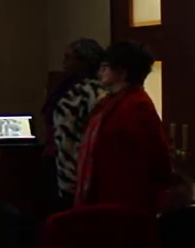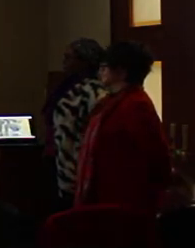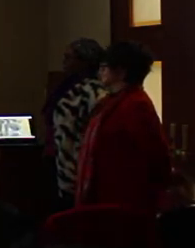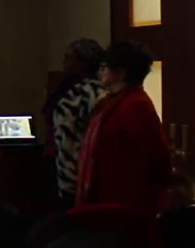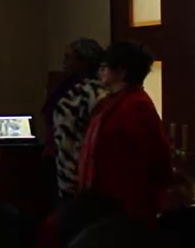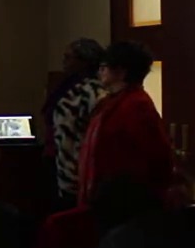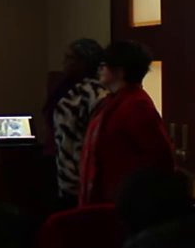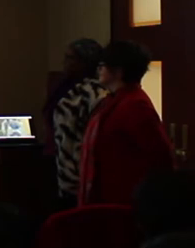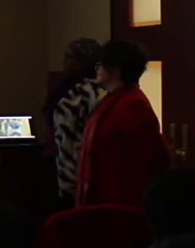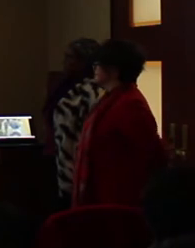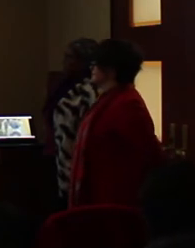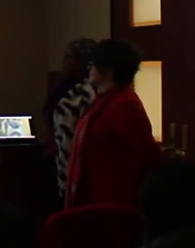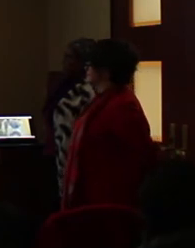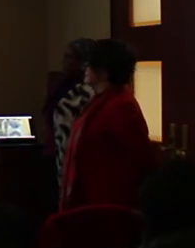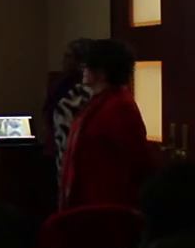siento.